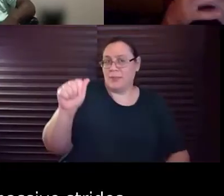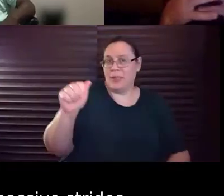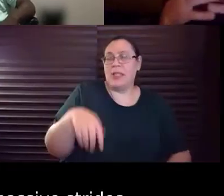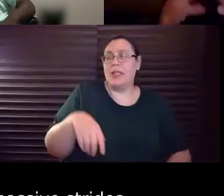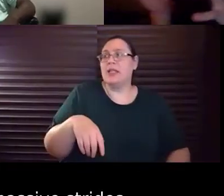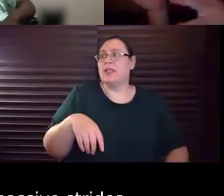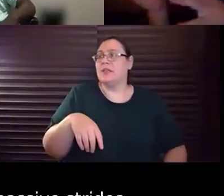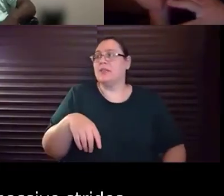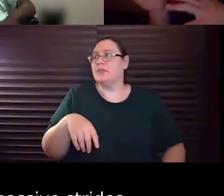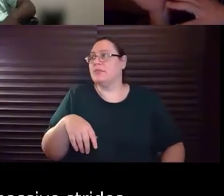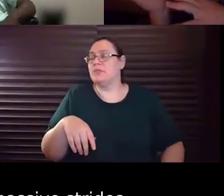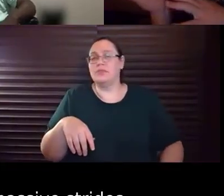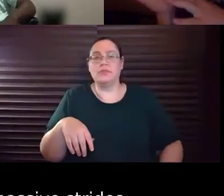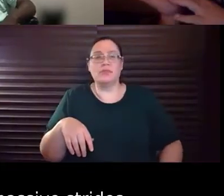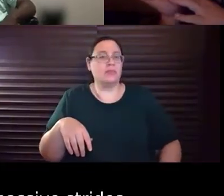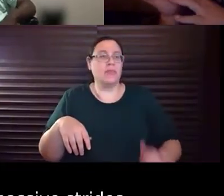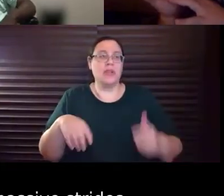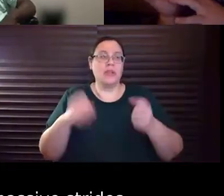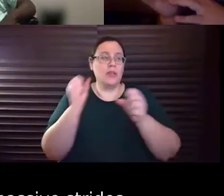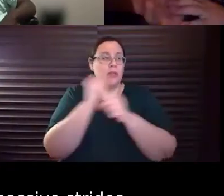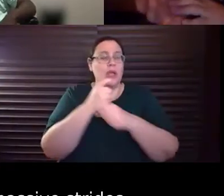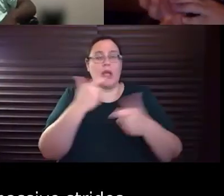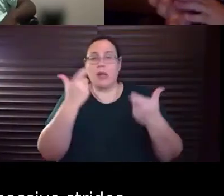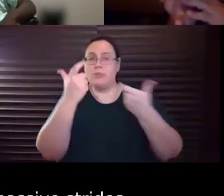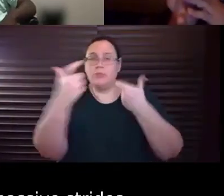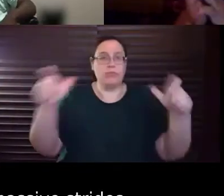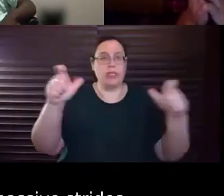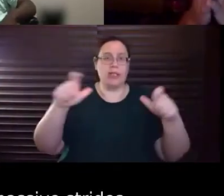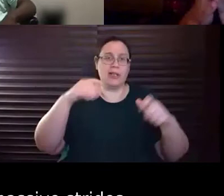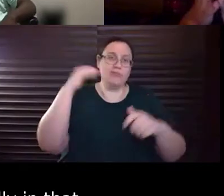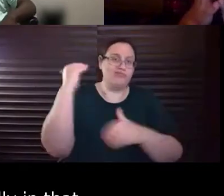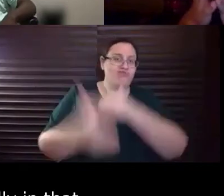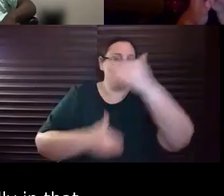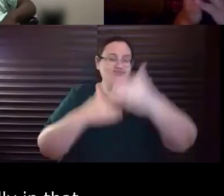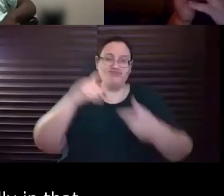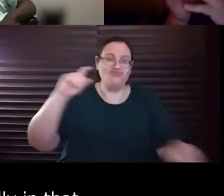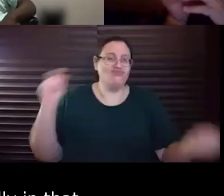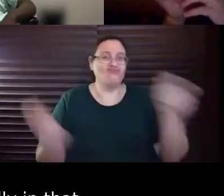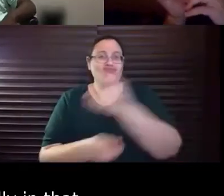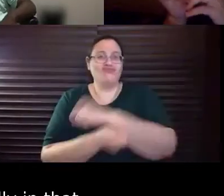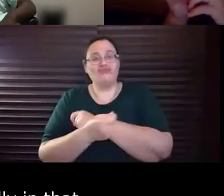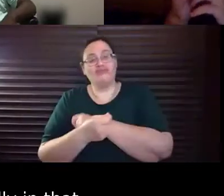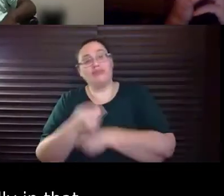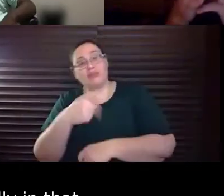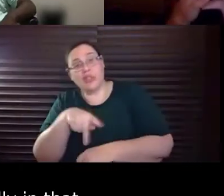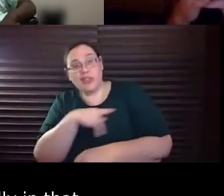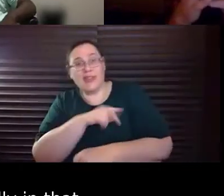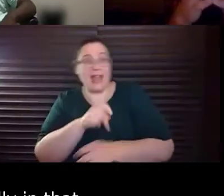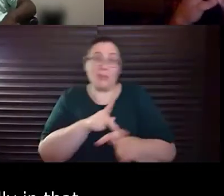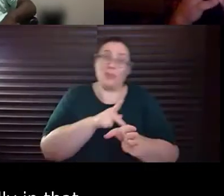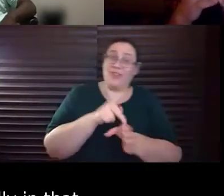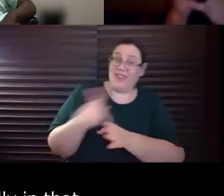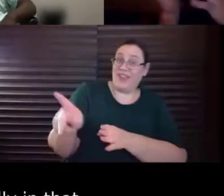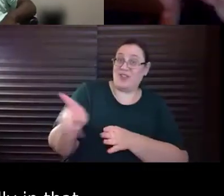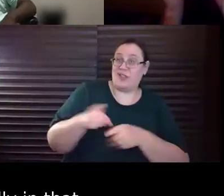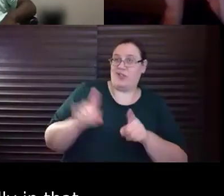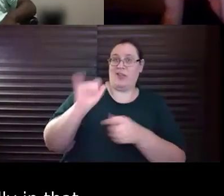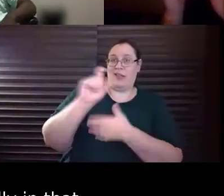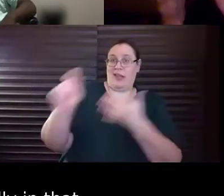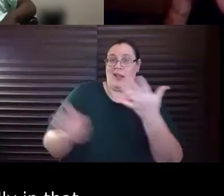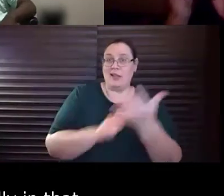you've made such massive strides, both individually but more so professionally in that time. And like